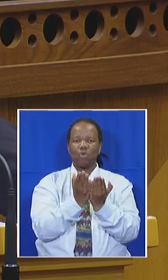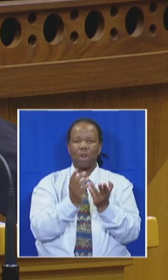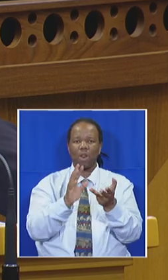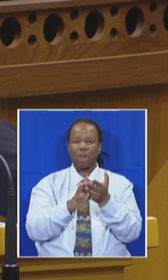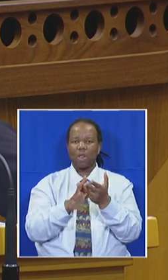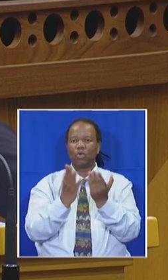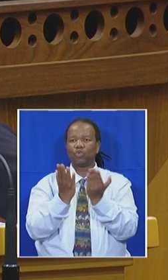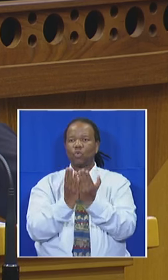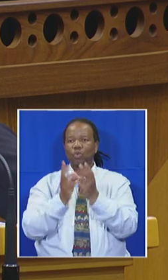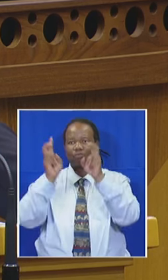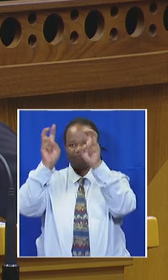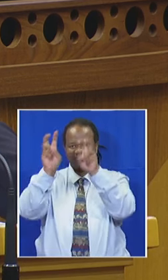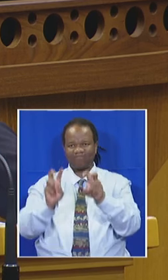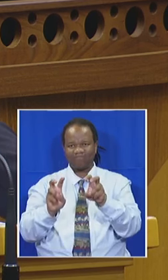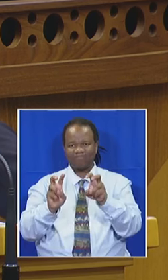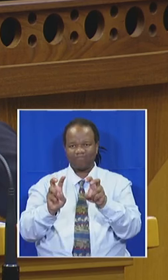to